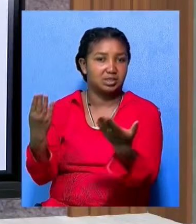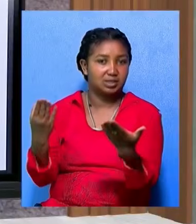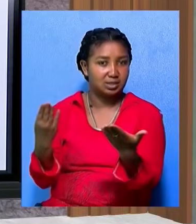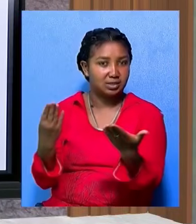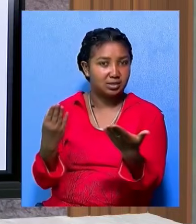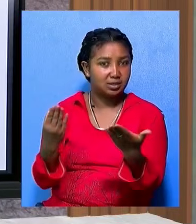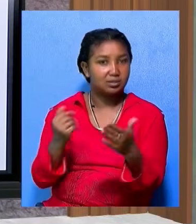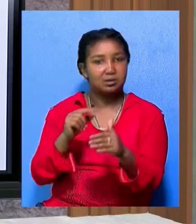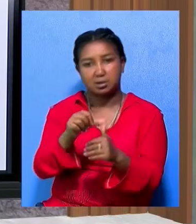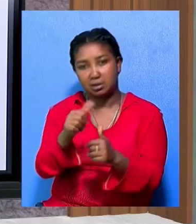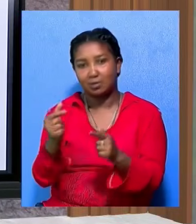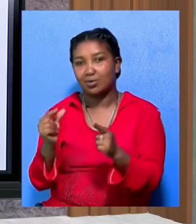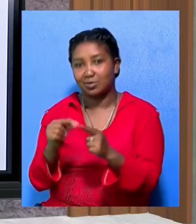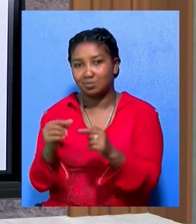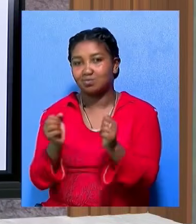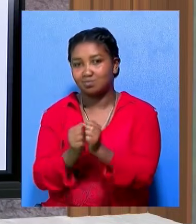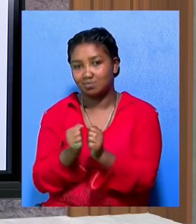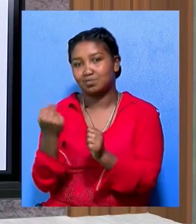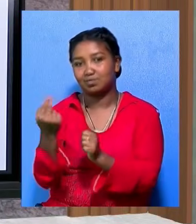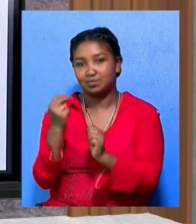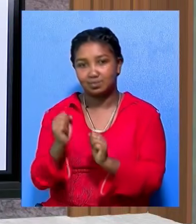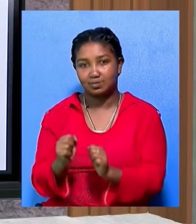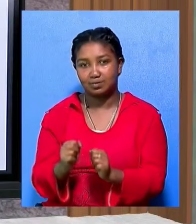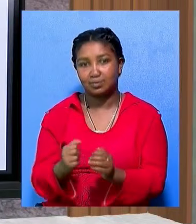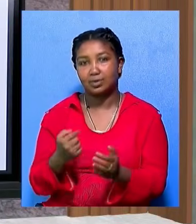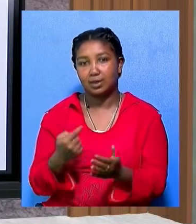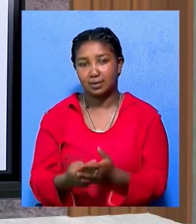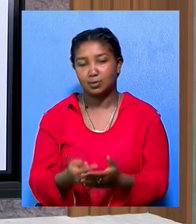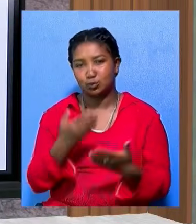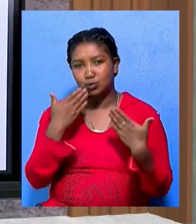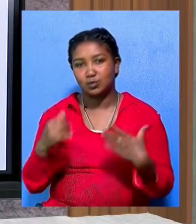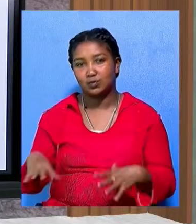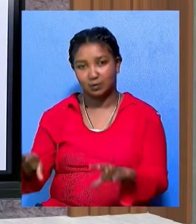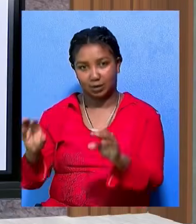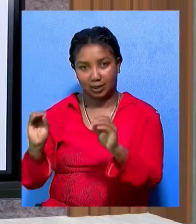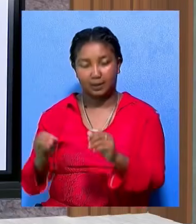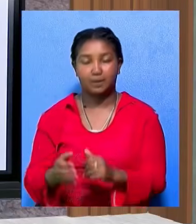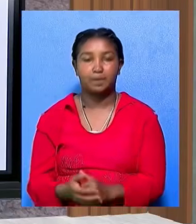that's why we can use another words. Okay, that's all. Good student.